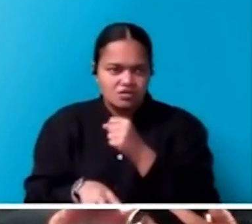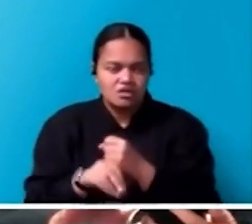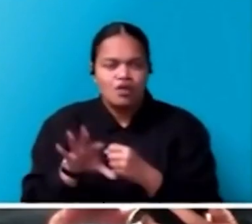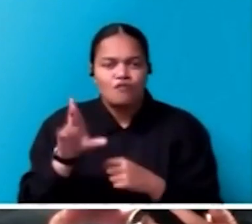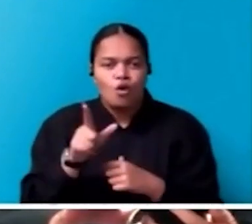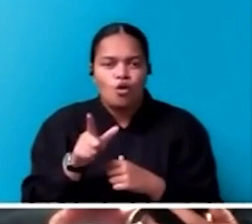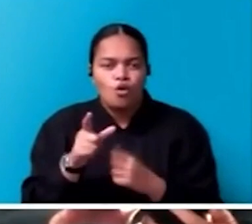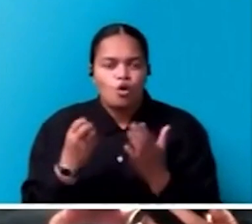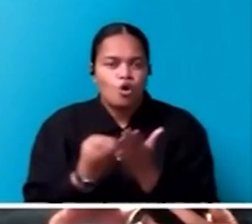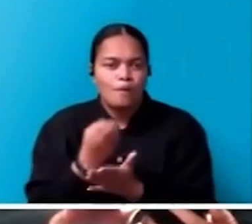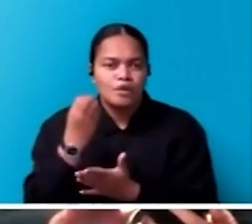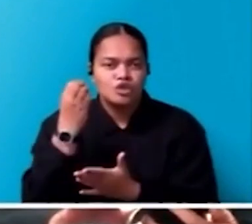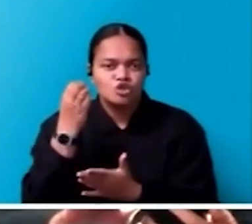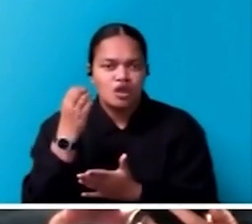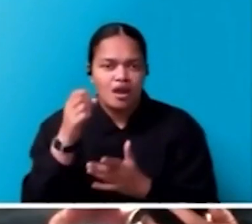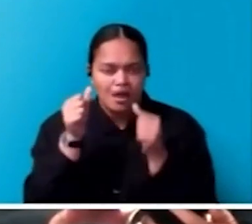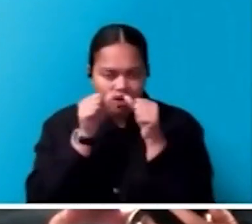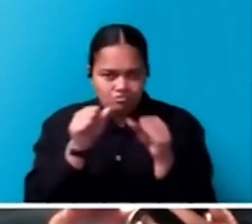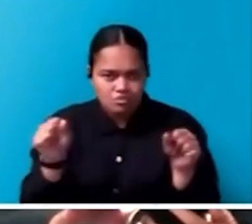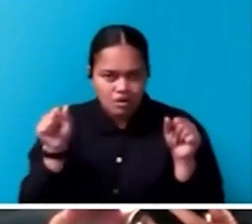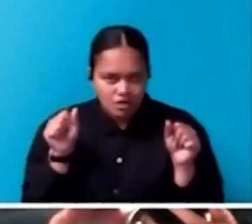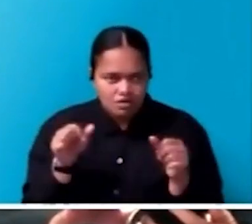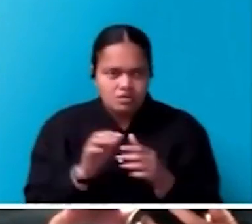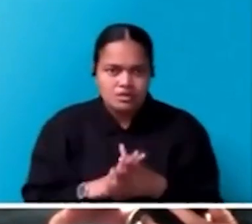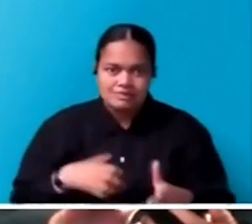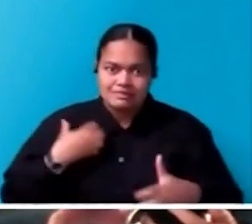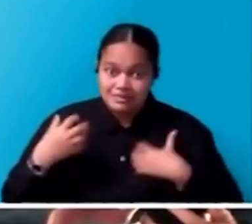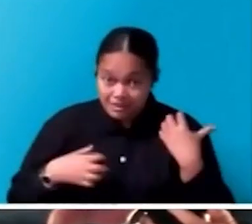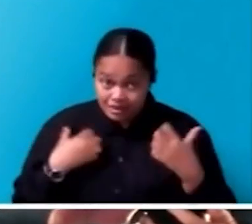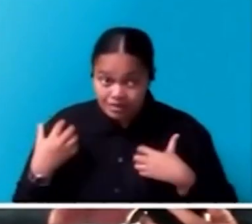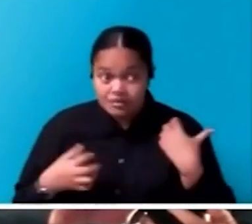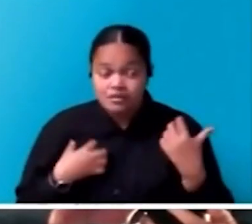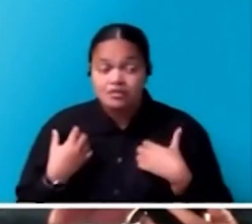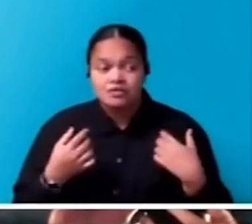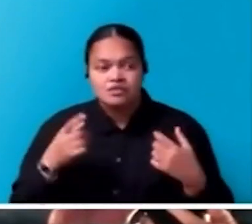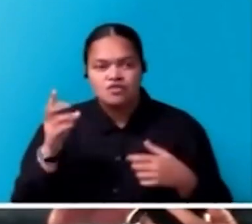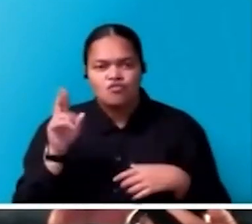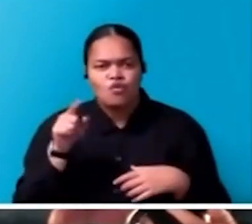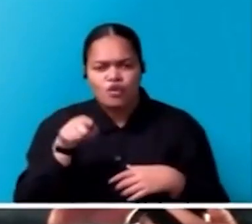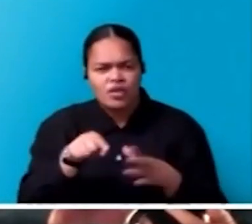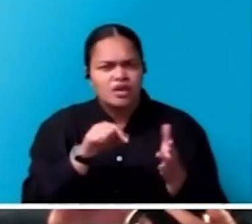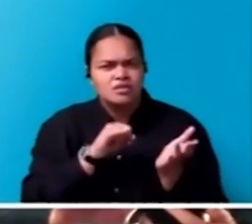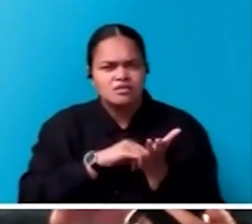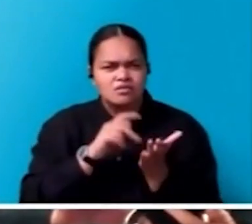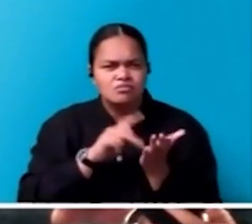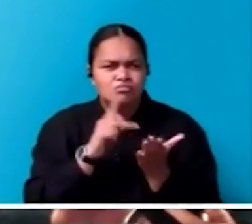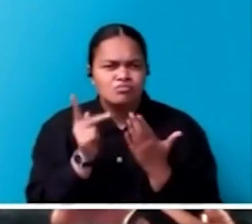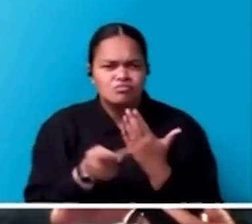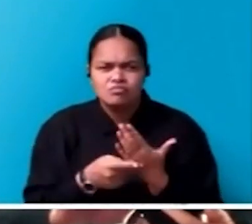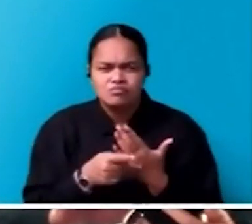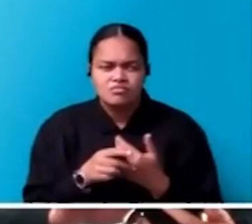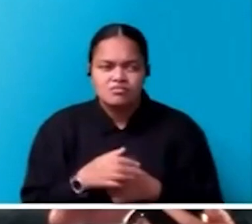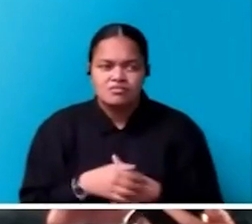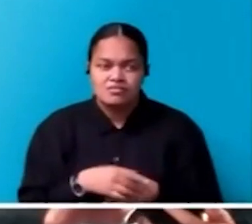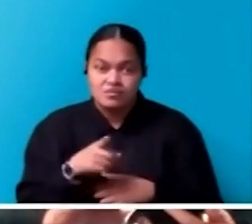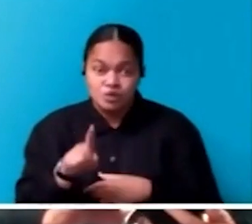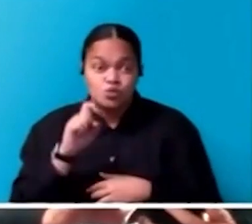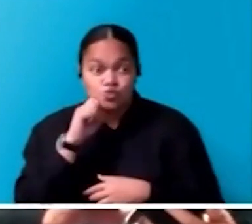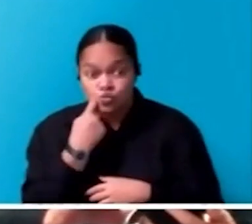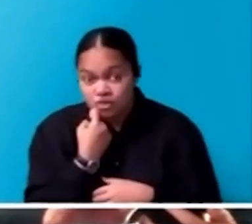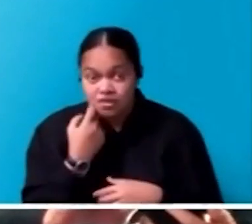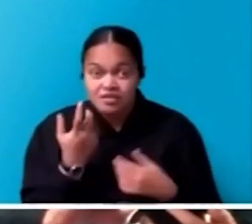commercial agriculture. The exciting thing about that initiative, Honorable Speaker, is that it will lead